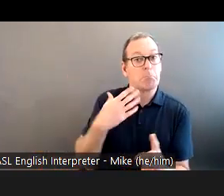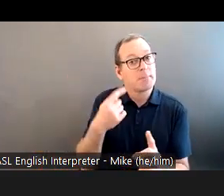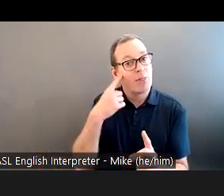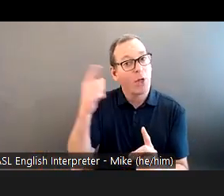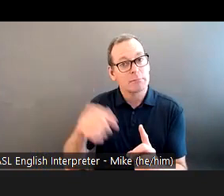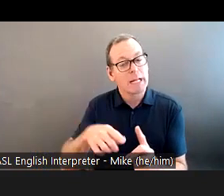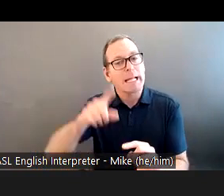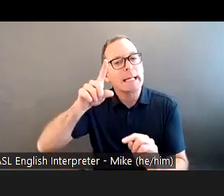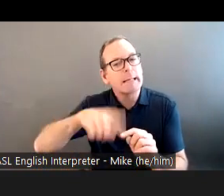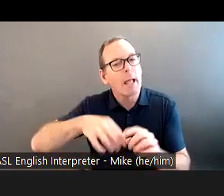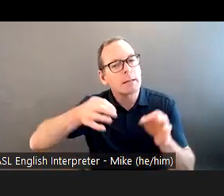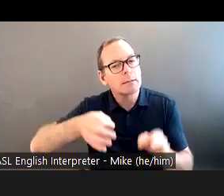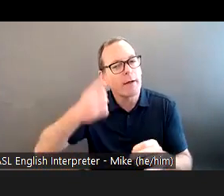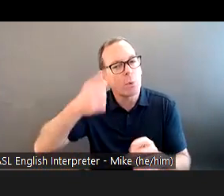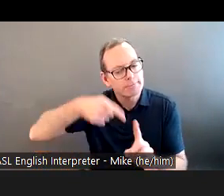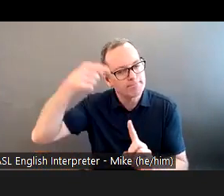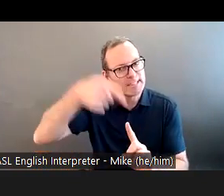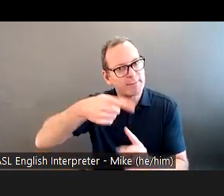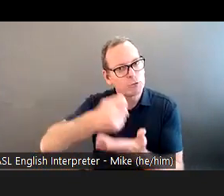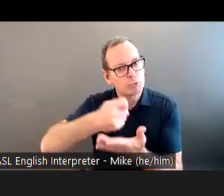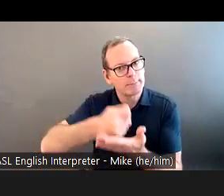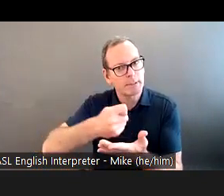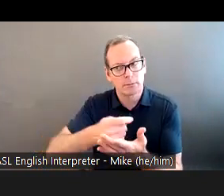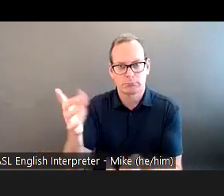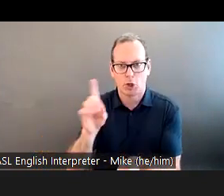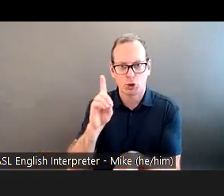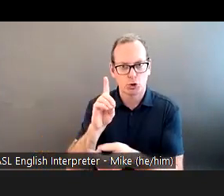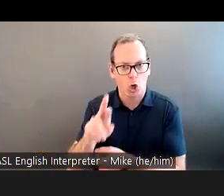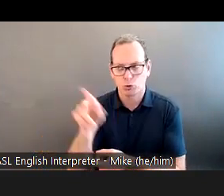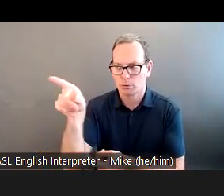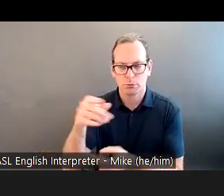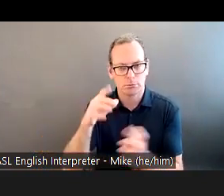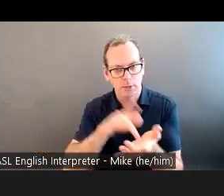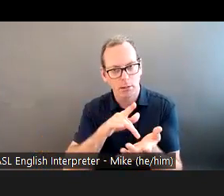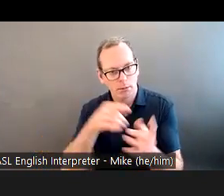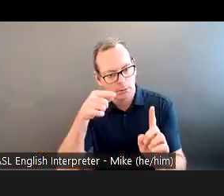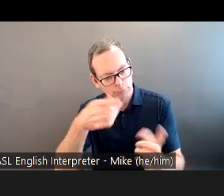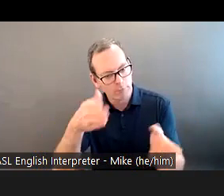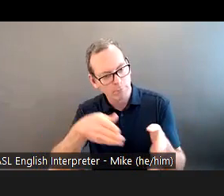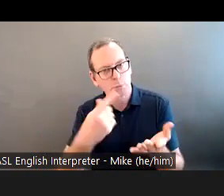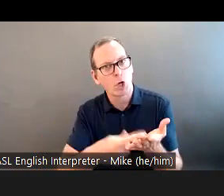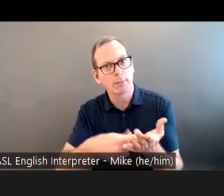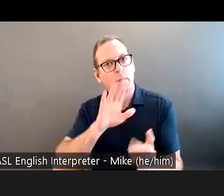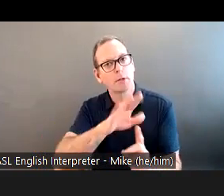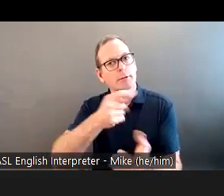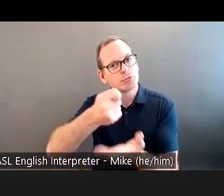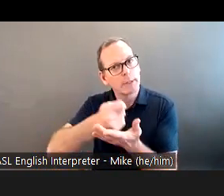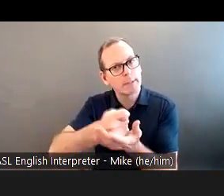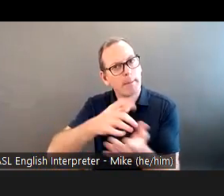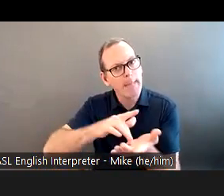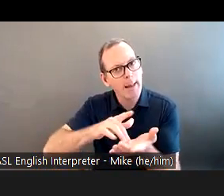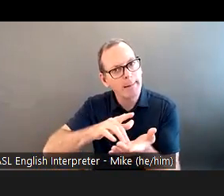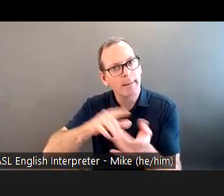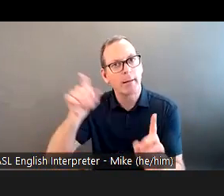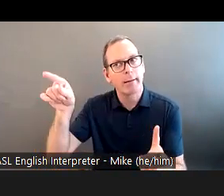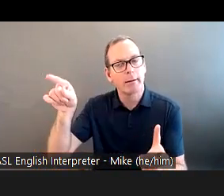making treatment decisions, because that's the scope that doctors are working within. So the doctor really doesn't have much